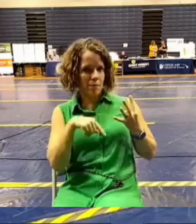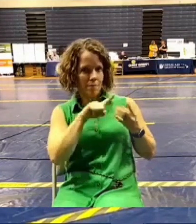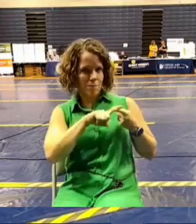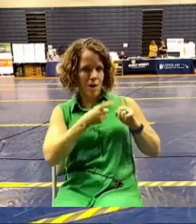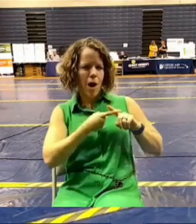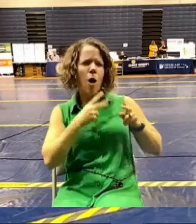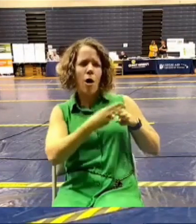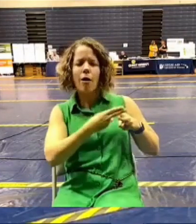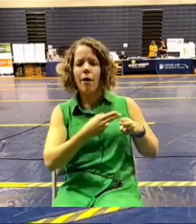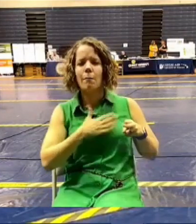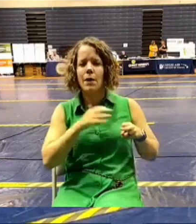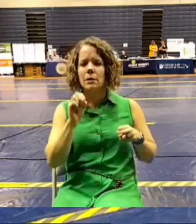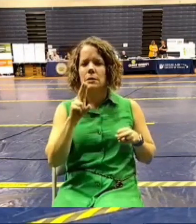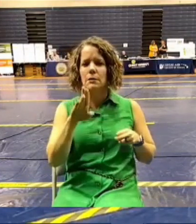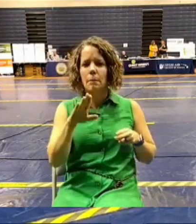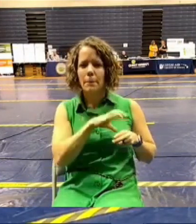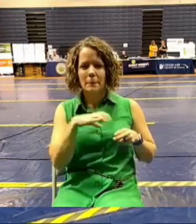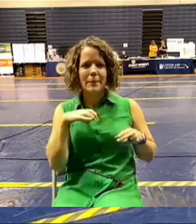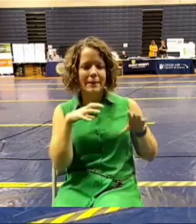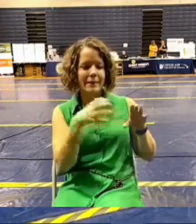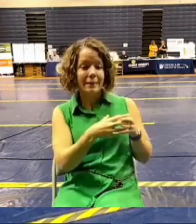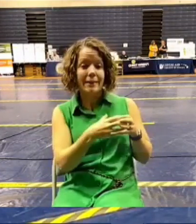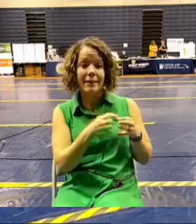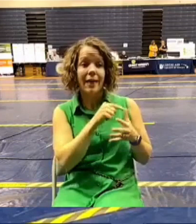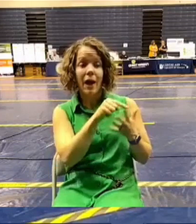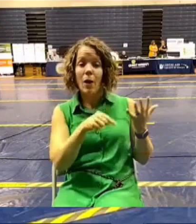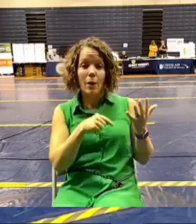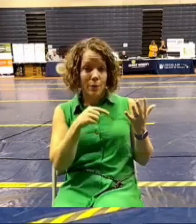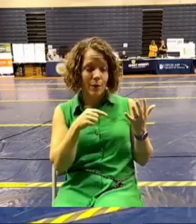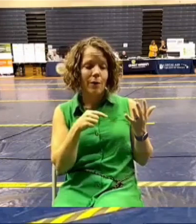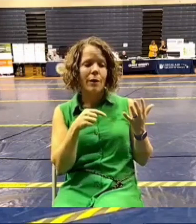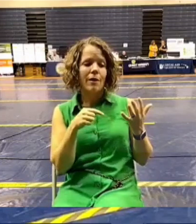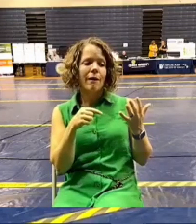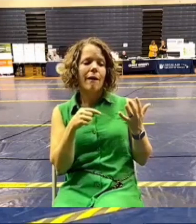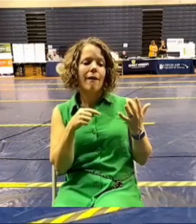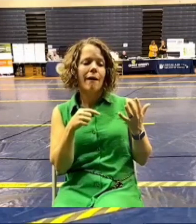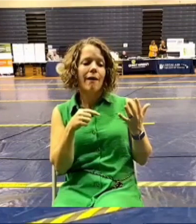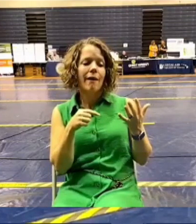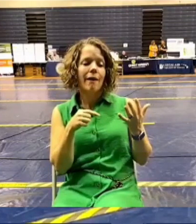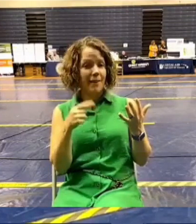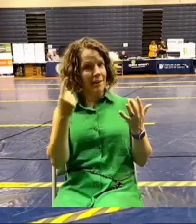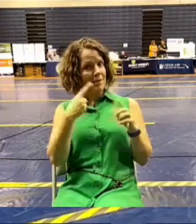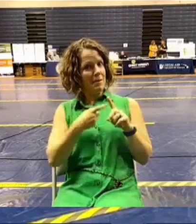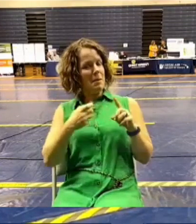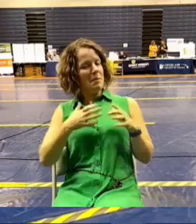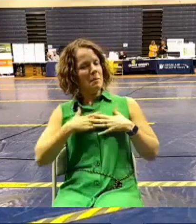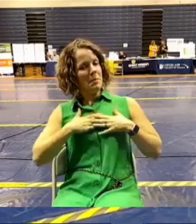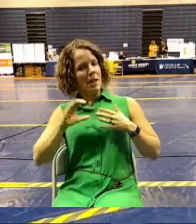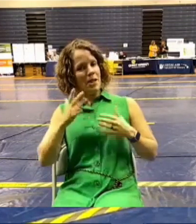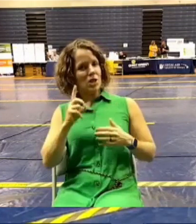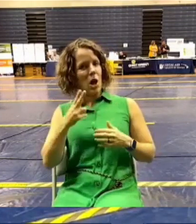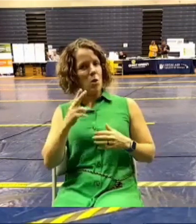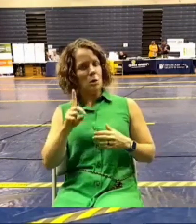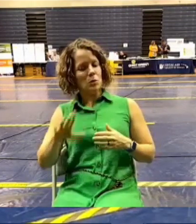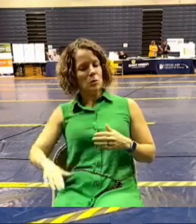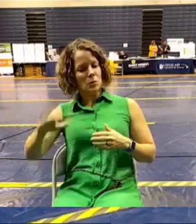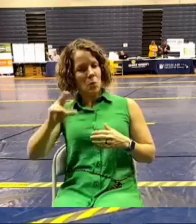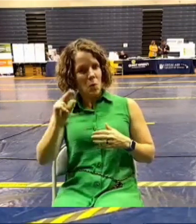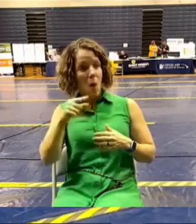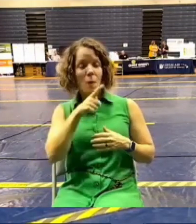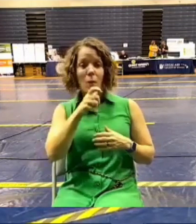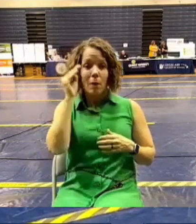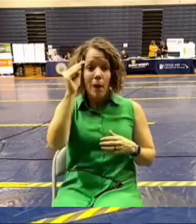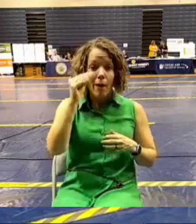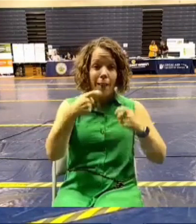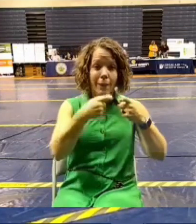the subcommittee. So they are made up in the, you know, they're my childhood friends, but they're made up in Maui Electric.